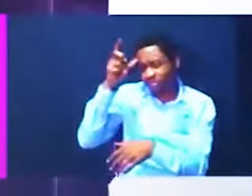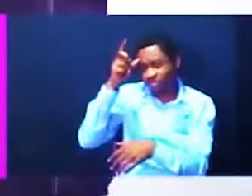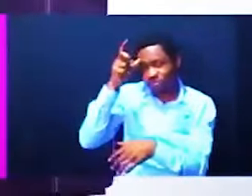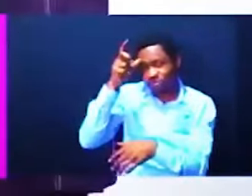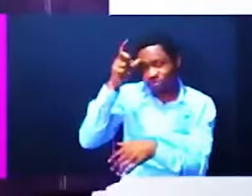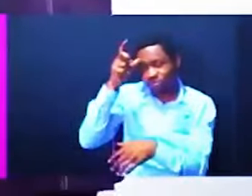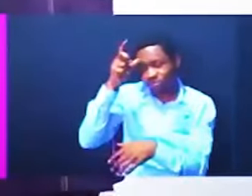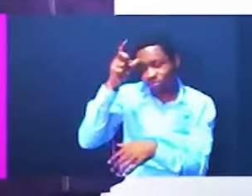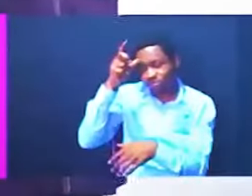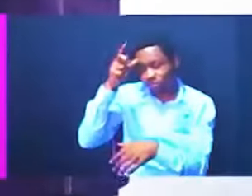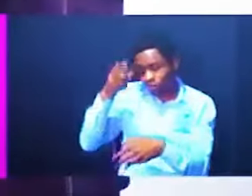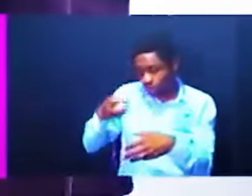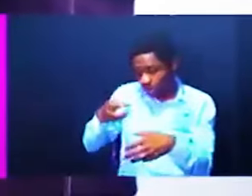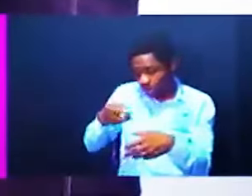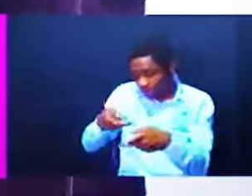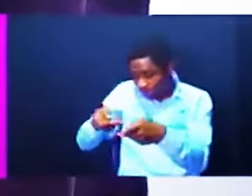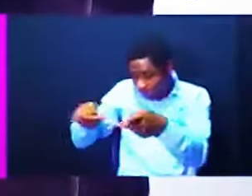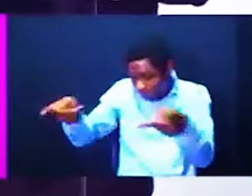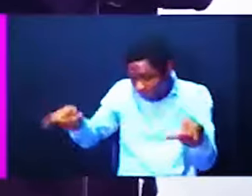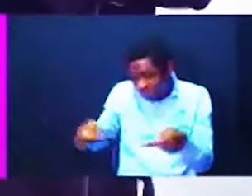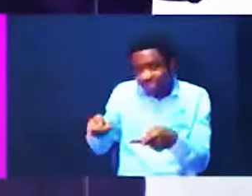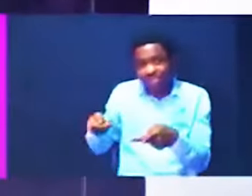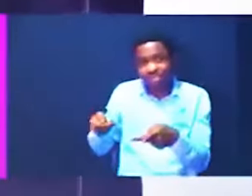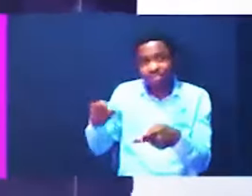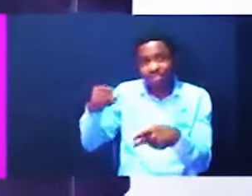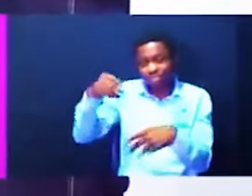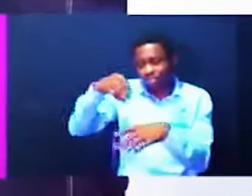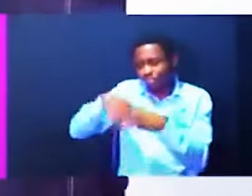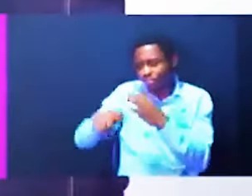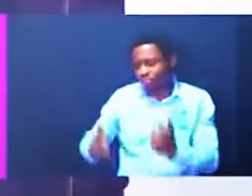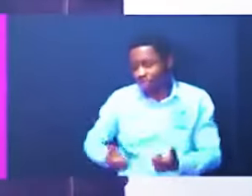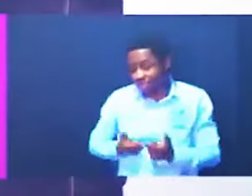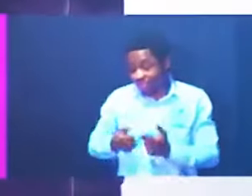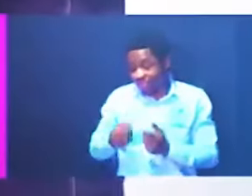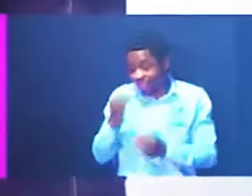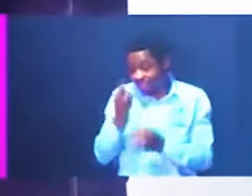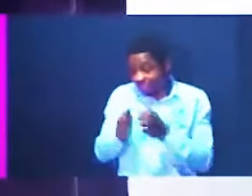try, he will take a mile.